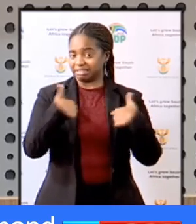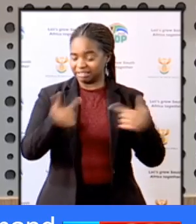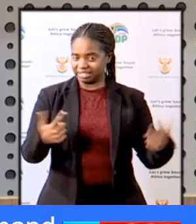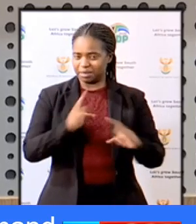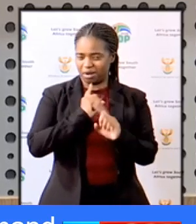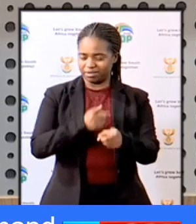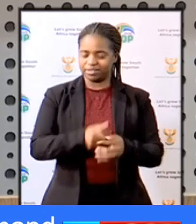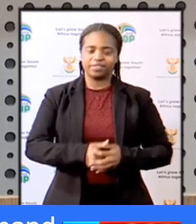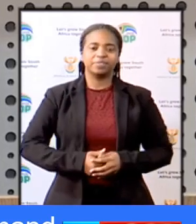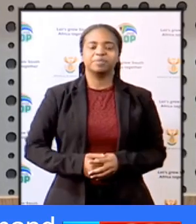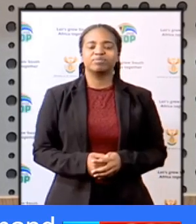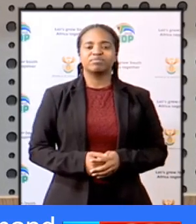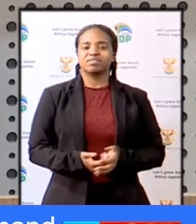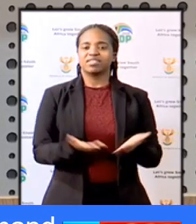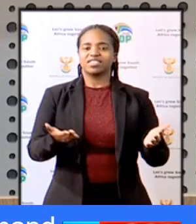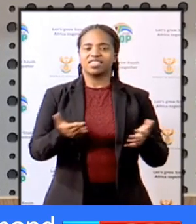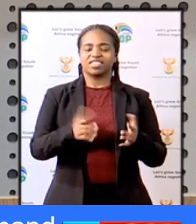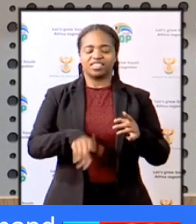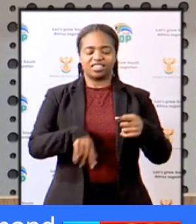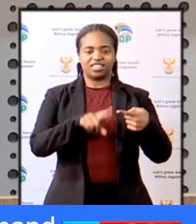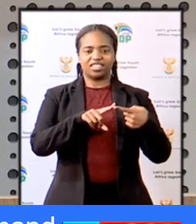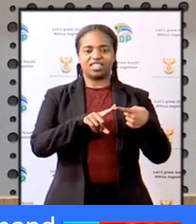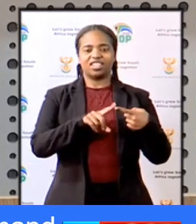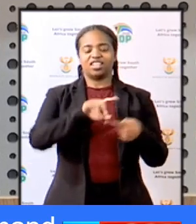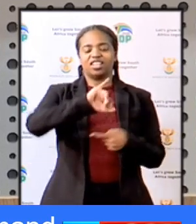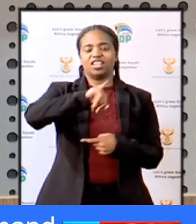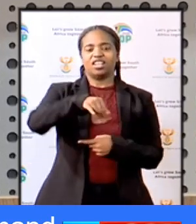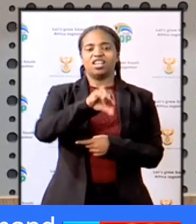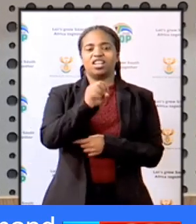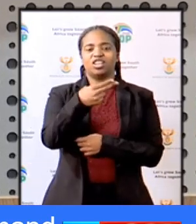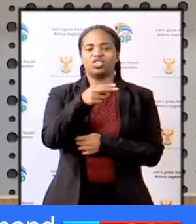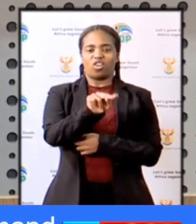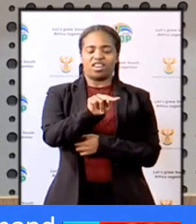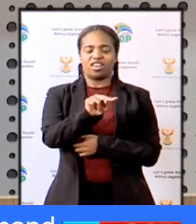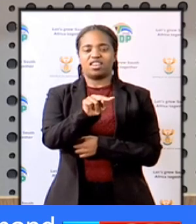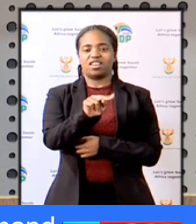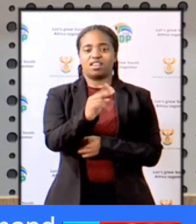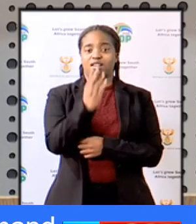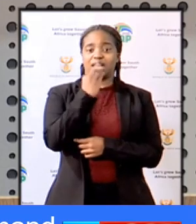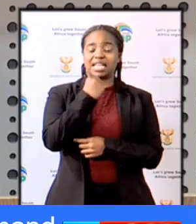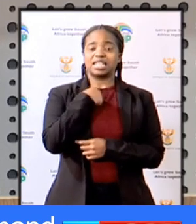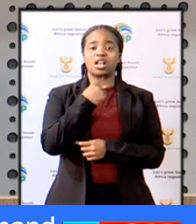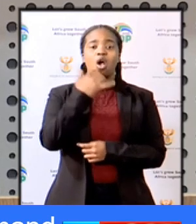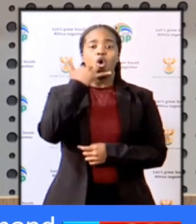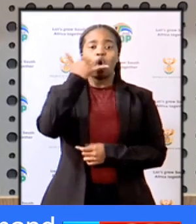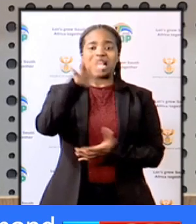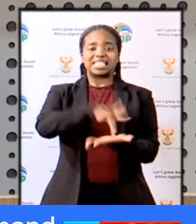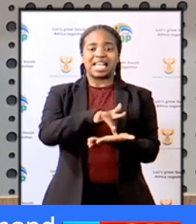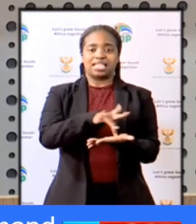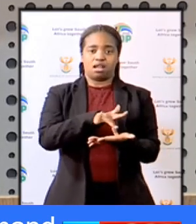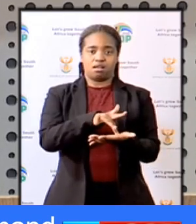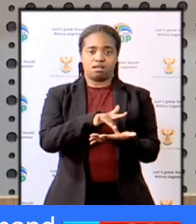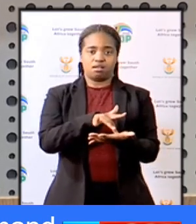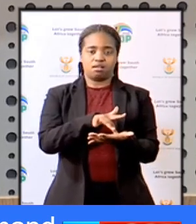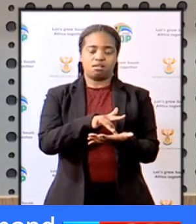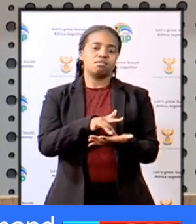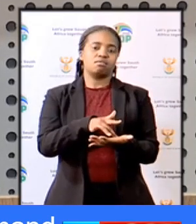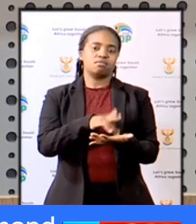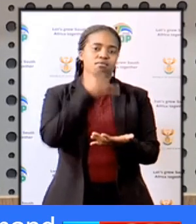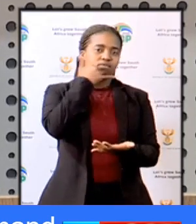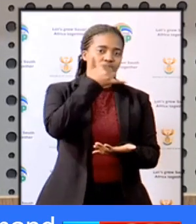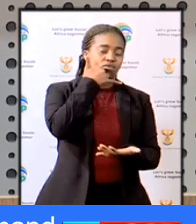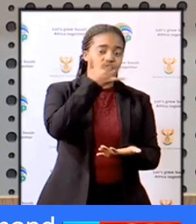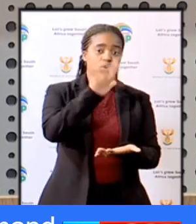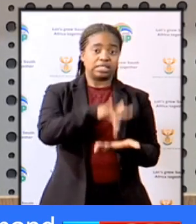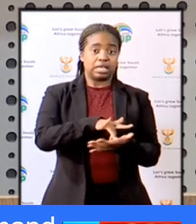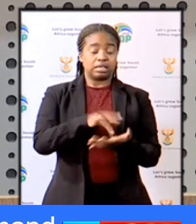First, let me start with the question asked by John Fraser, which is the call center directions. Has it been made public